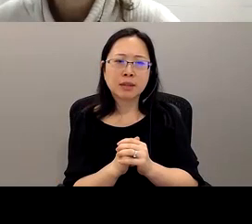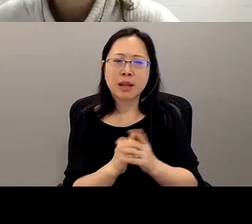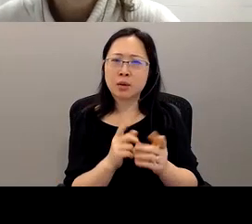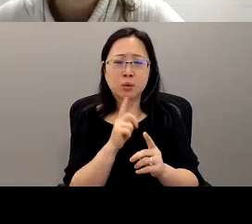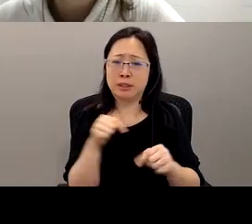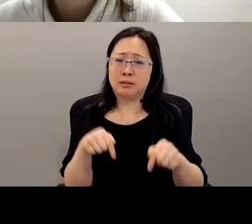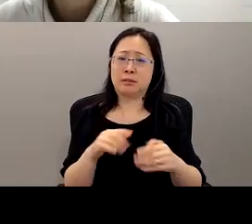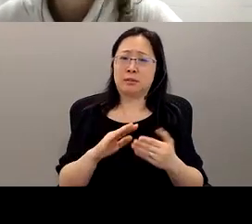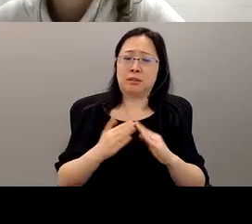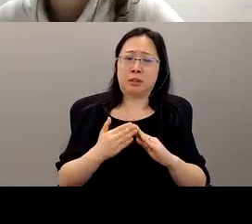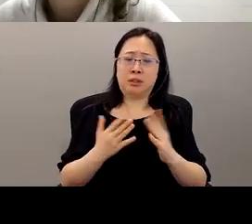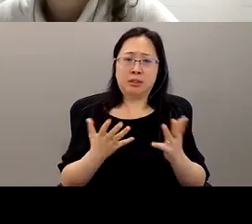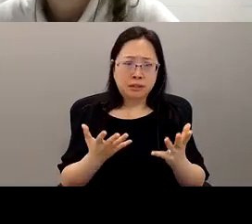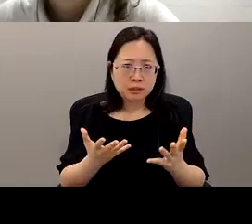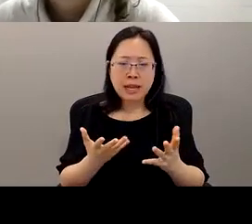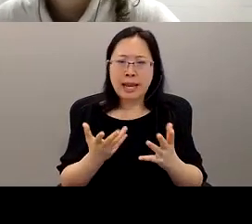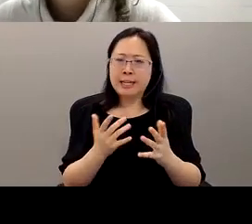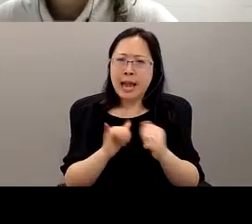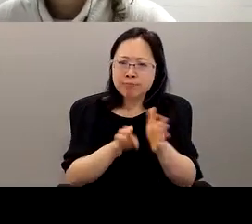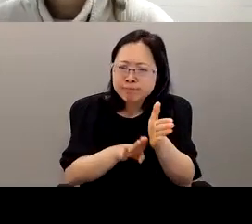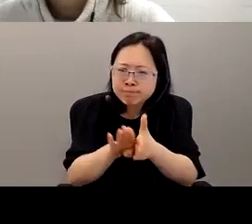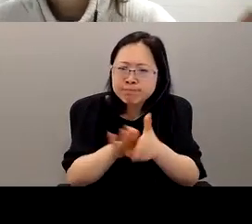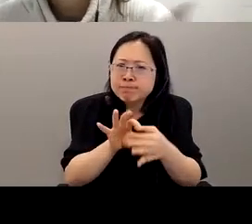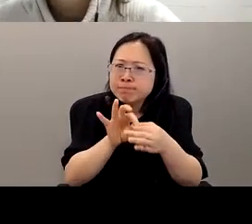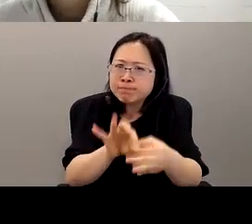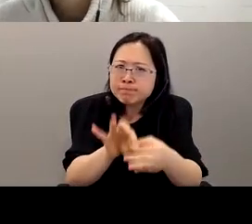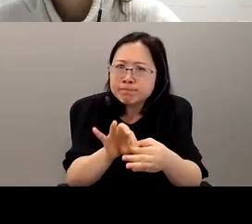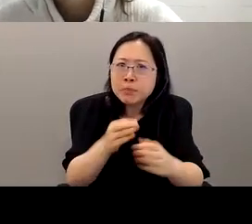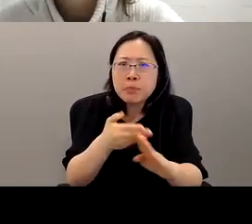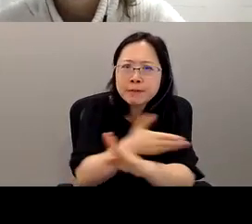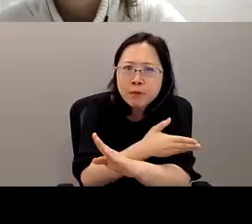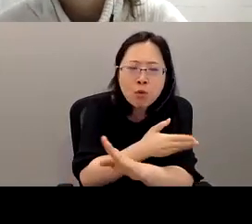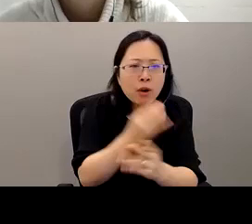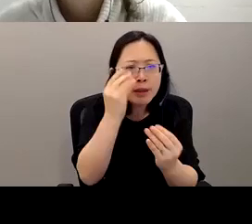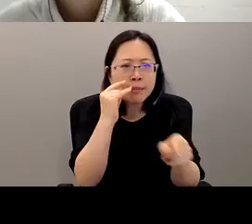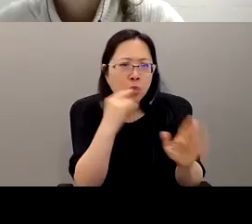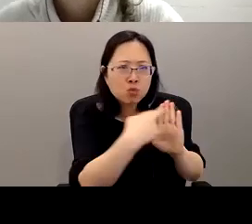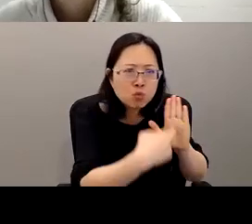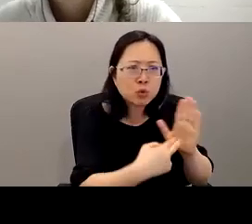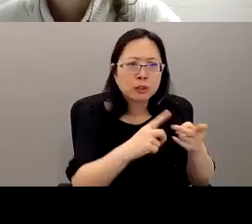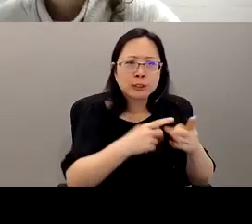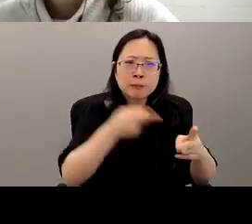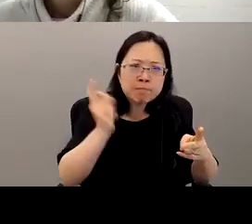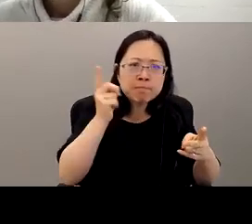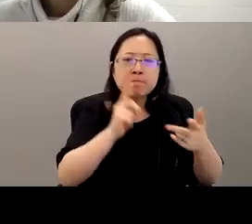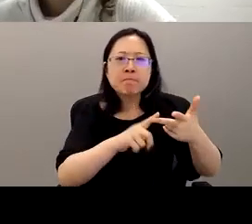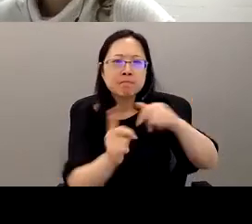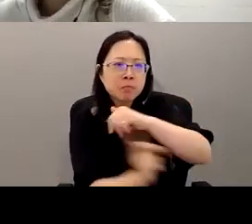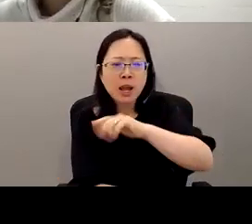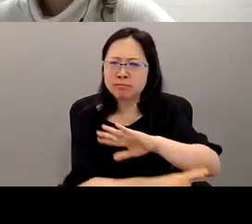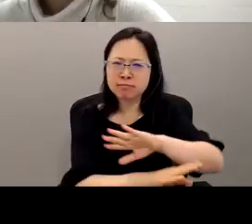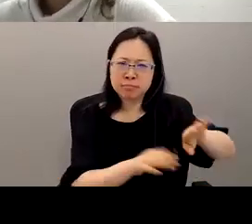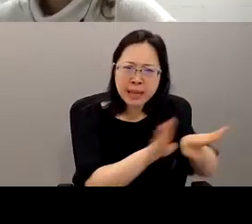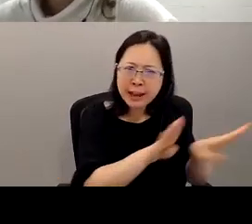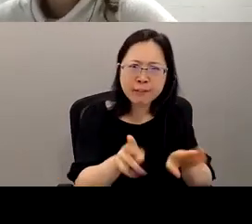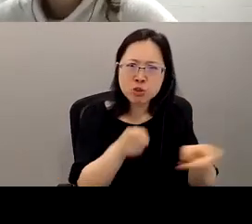how we work on relationships before thinking about rules and behavior. That we think